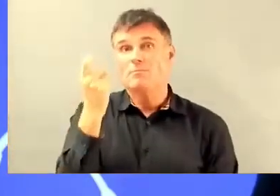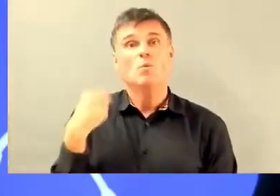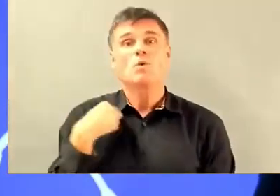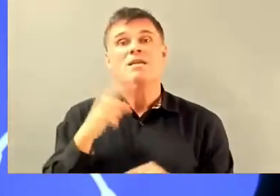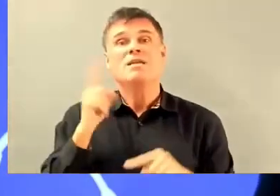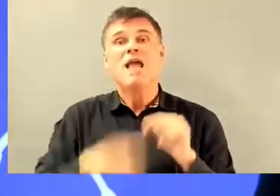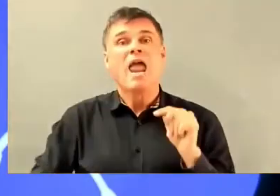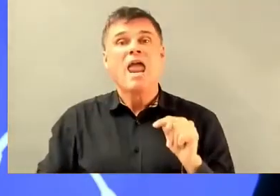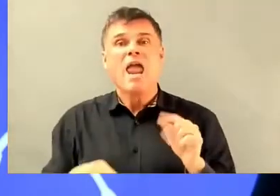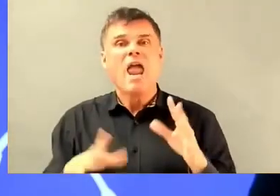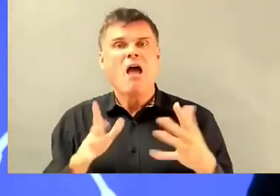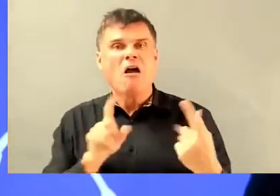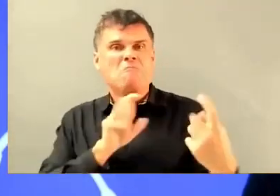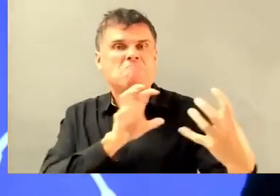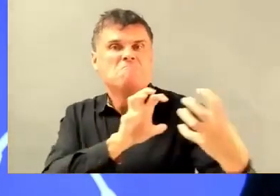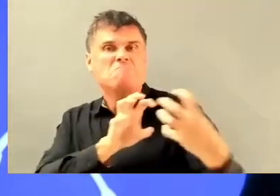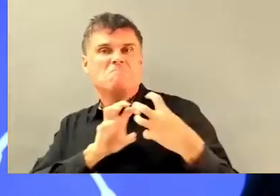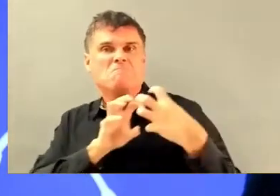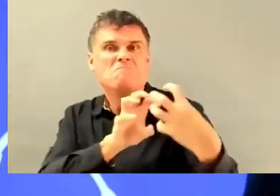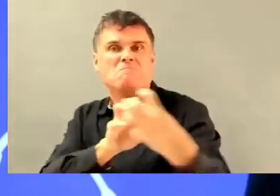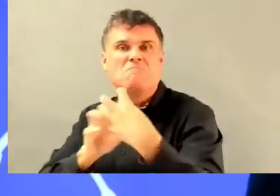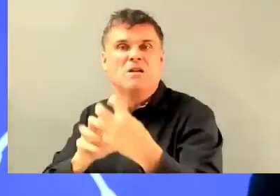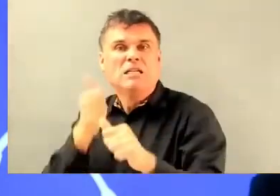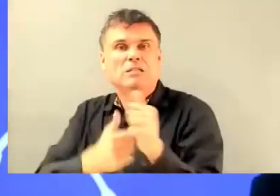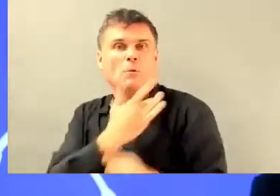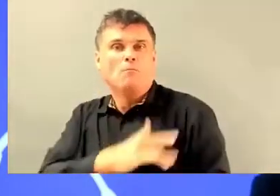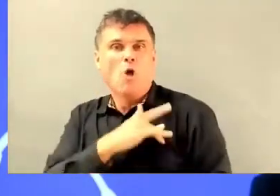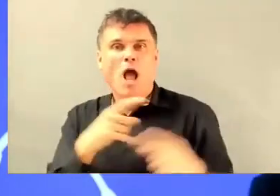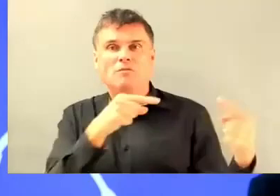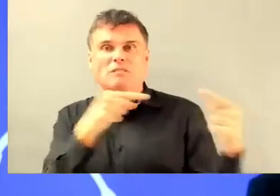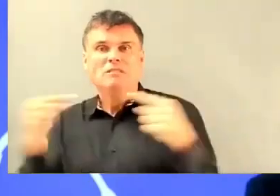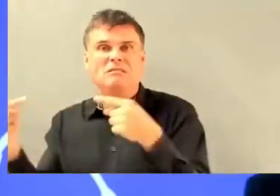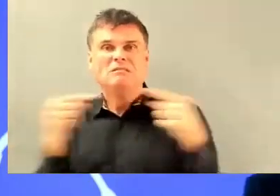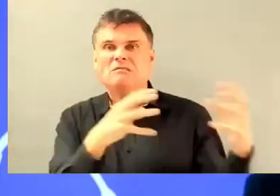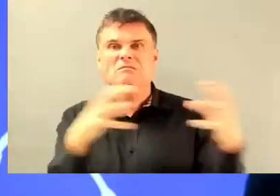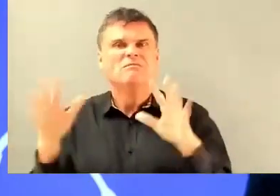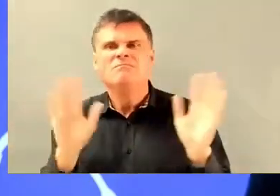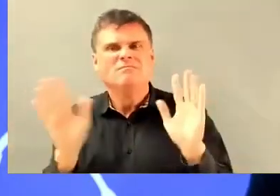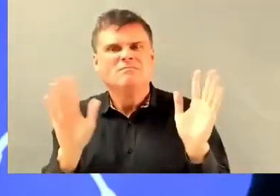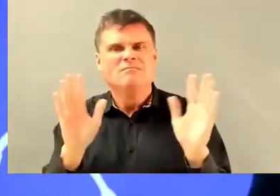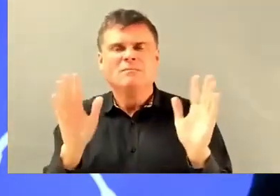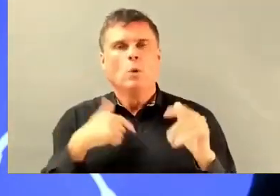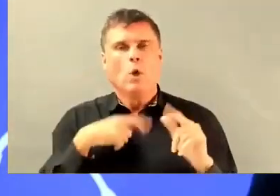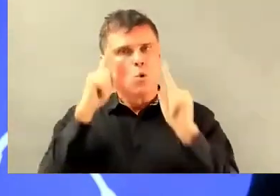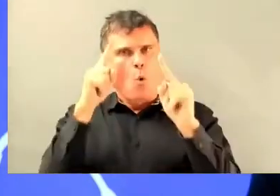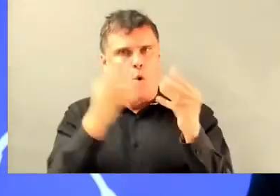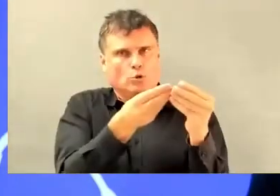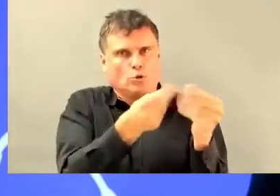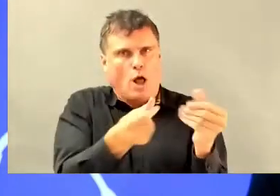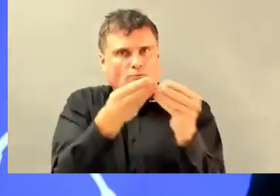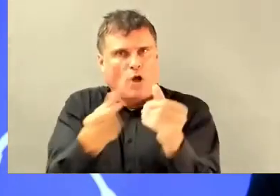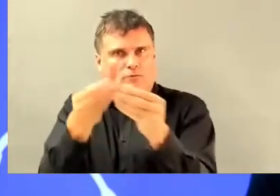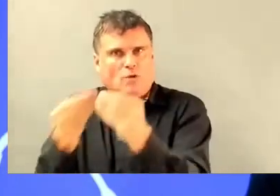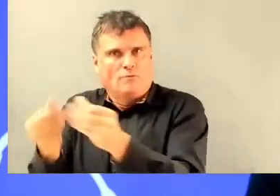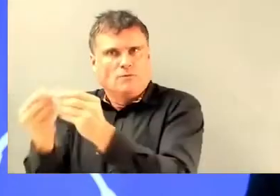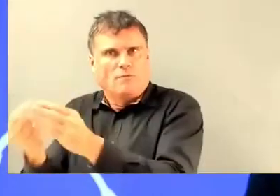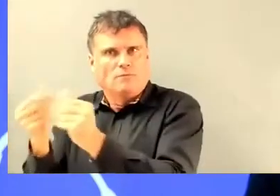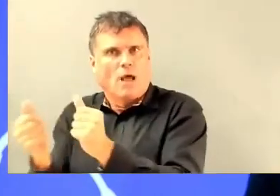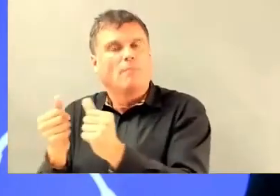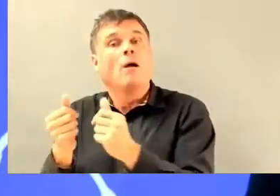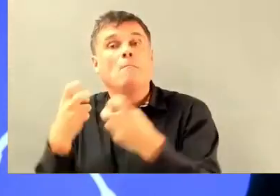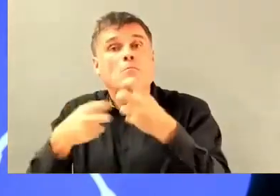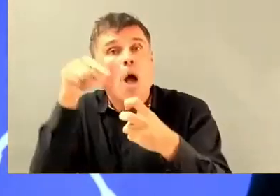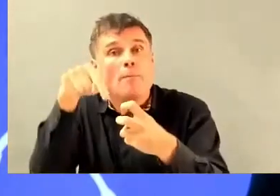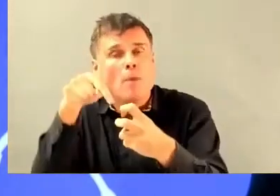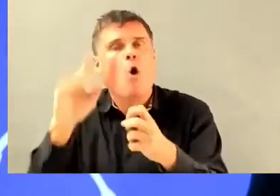All provinces have to break down barriers across the country. We're going to do it, and we are doing it together. I'm very proud of the work that health ministers